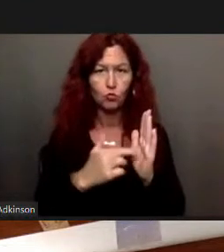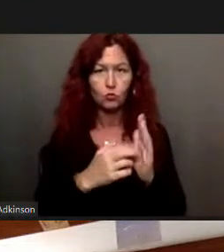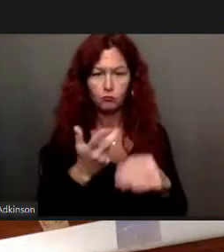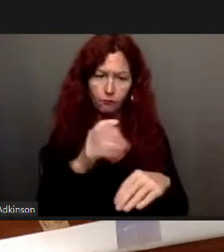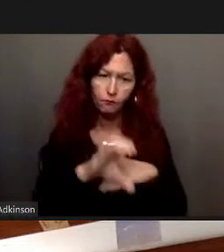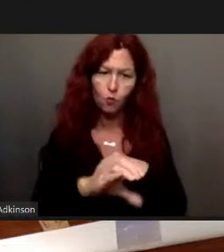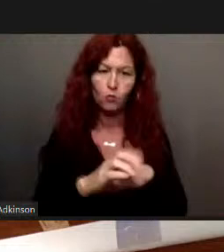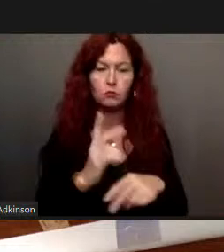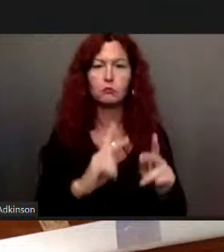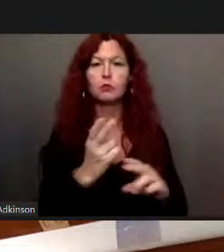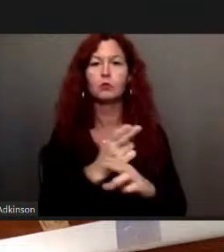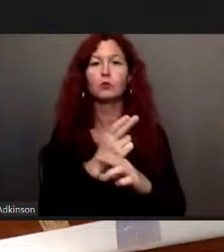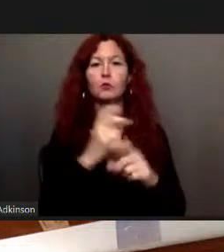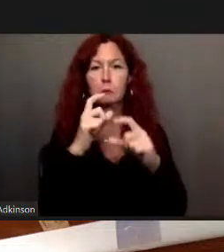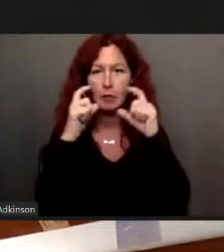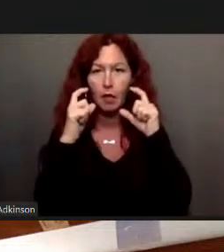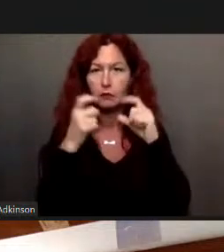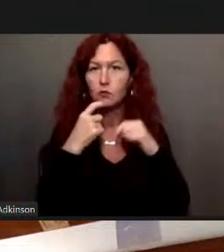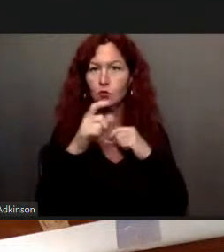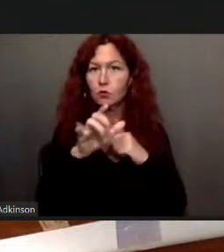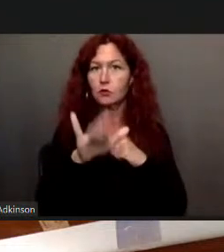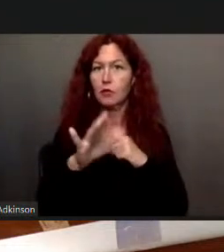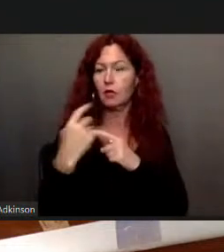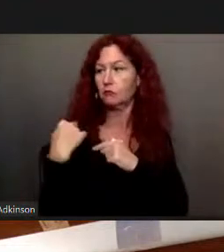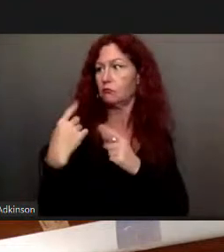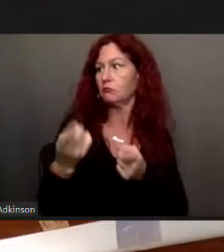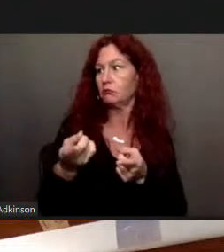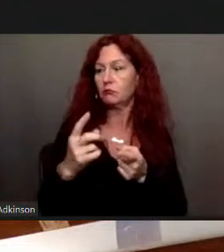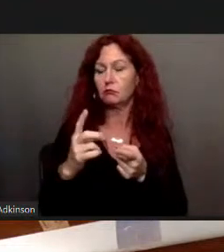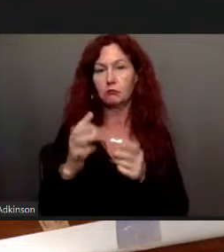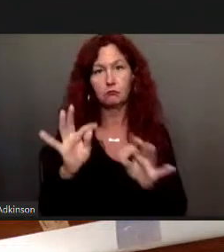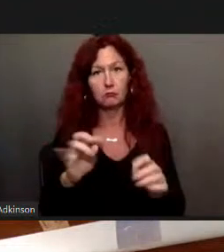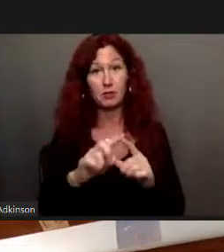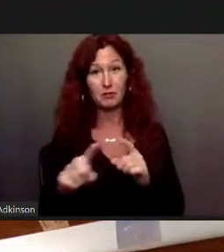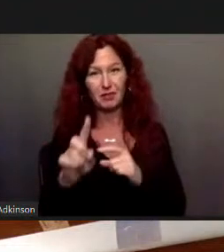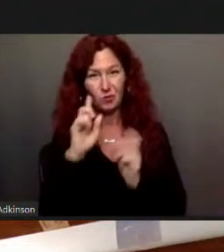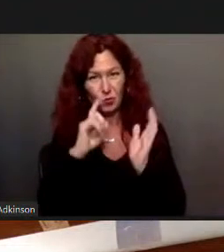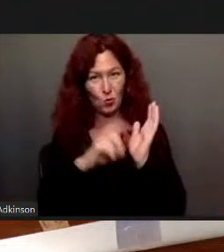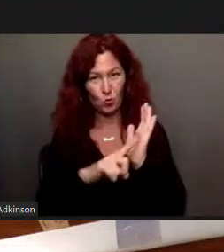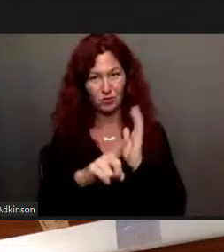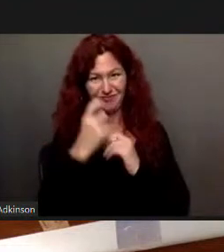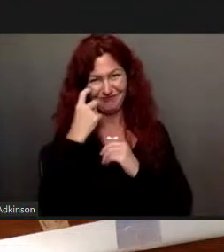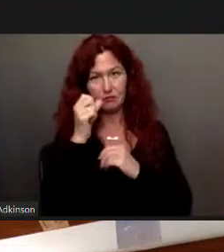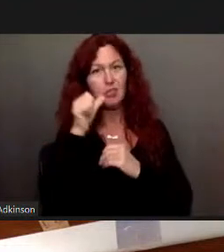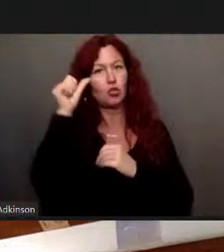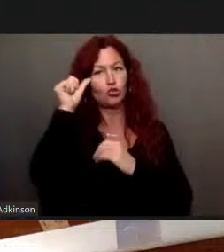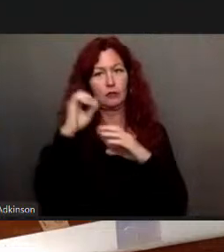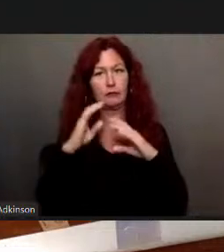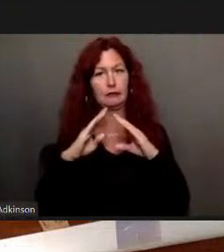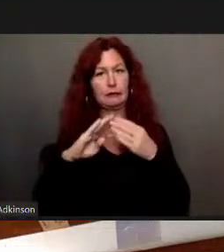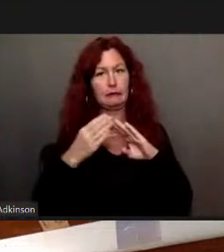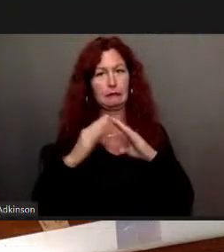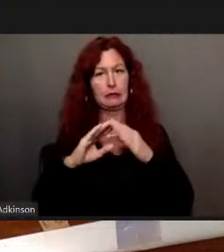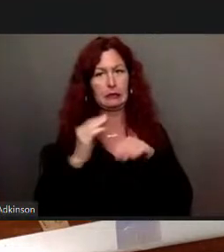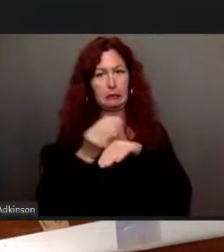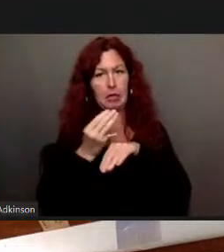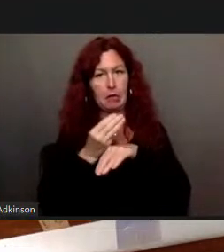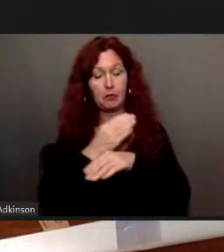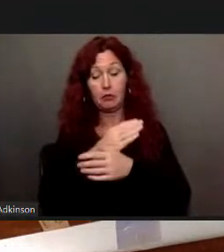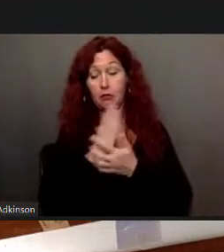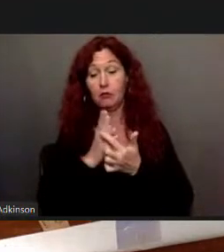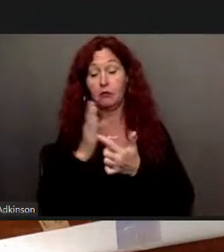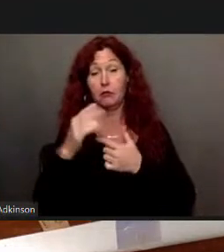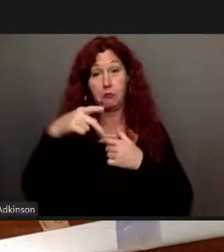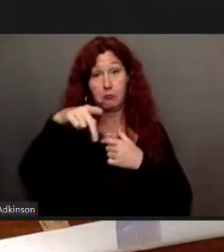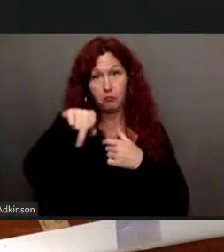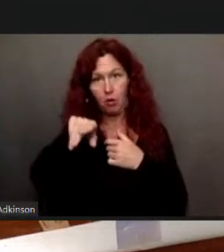for a long time. But obviously, you see the city of Miami, Palm Beach County in recent days, as you've seen the spike, put a blanket mask order in place.